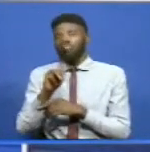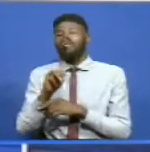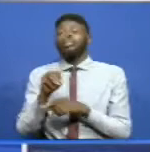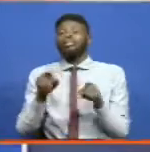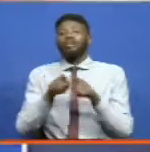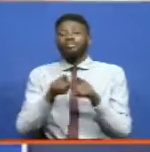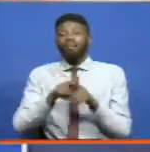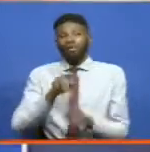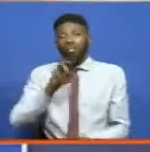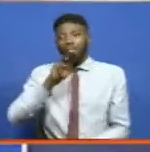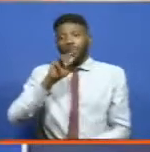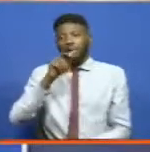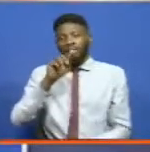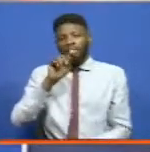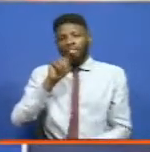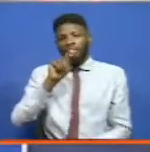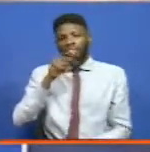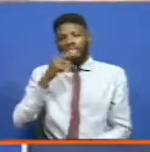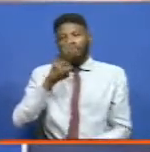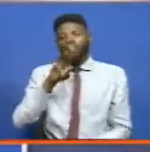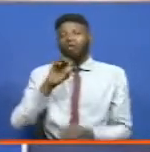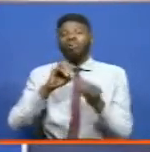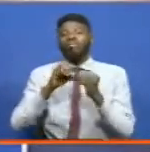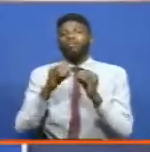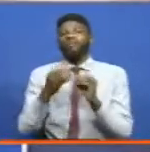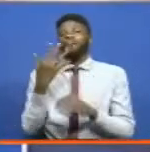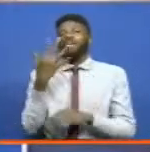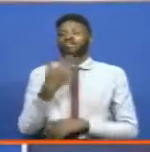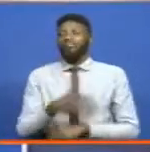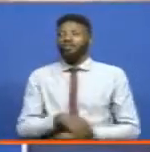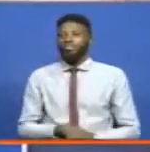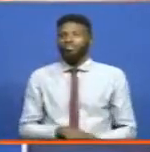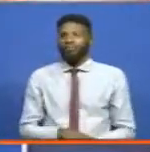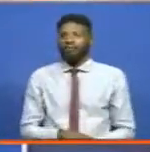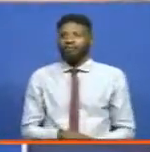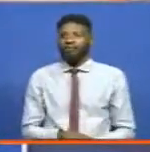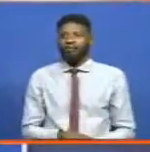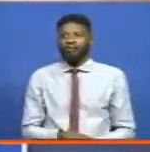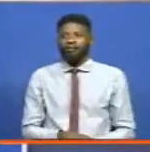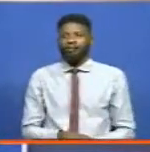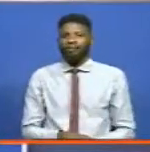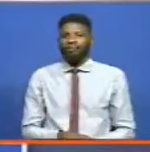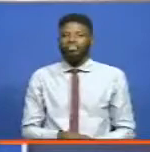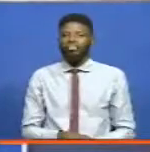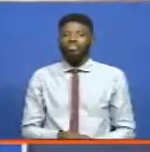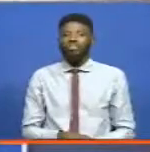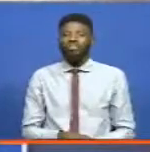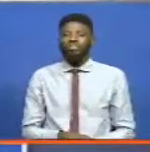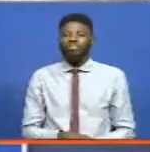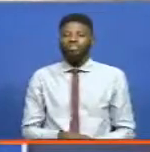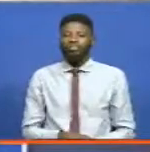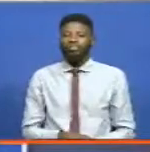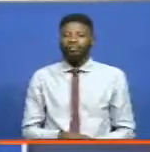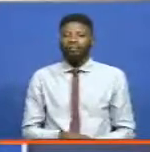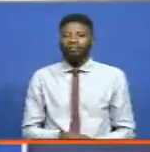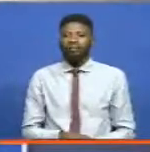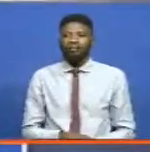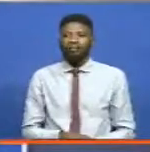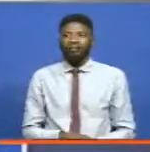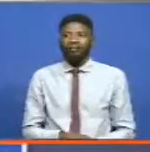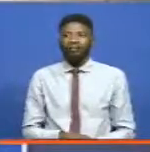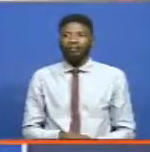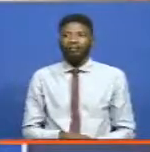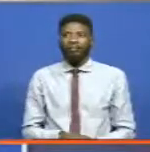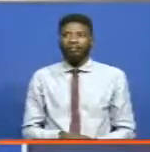position. This is going to be huge from Sarah Laddie if that split is correct. Like I said, we've sometimes seen it, been a bit confusing,